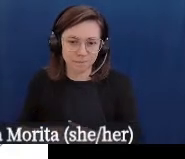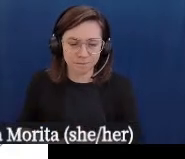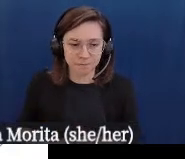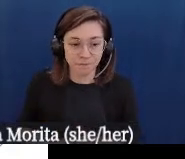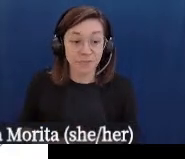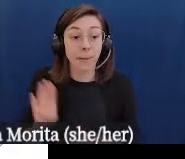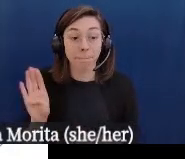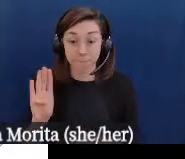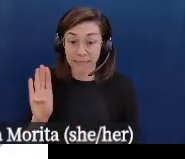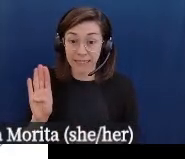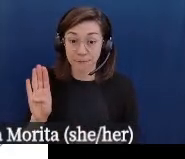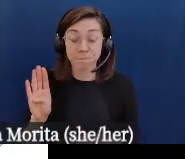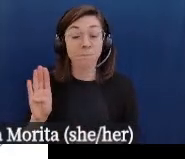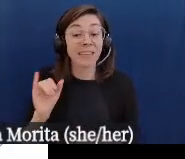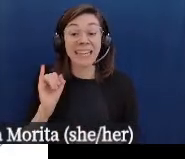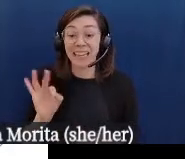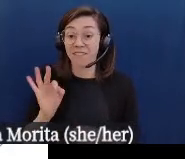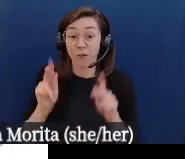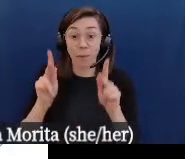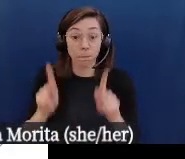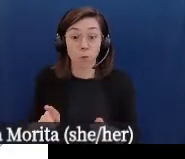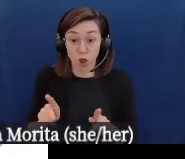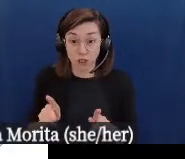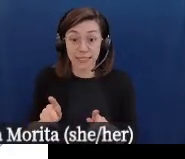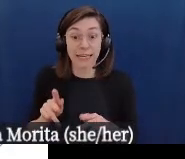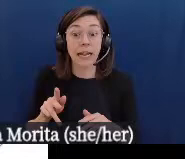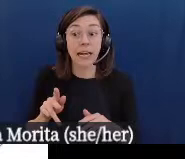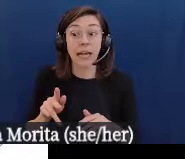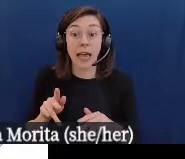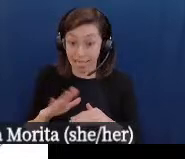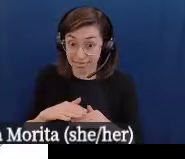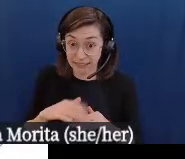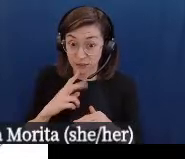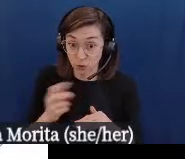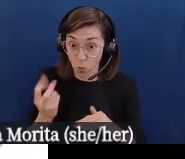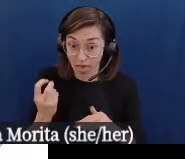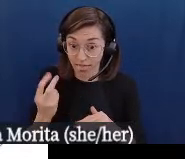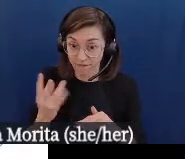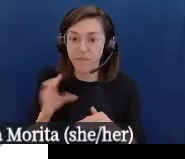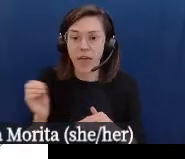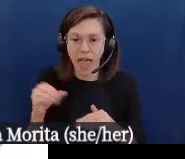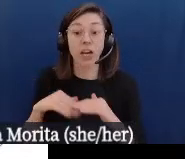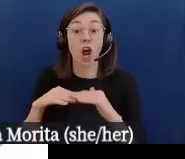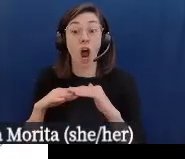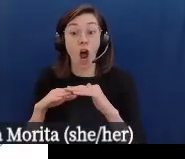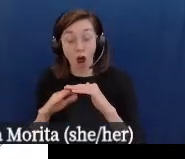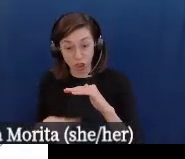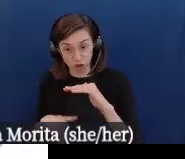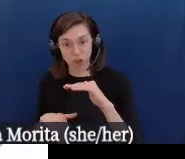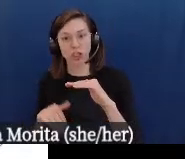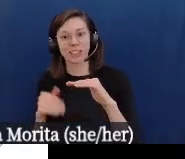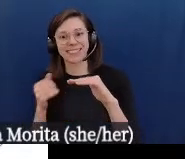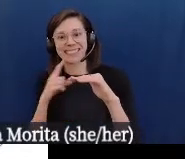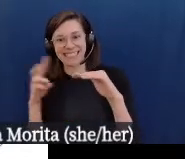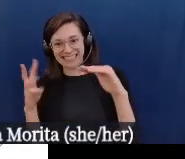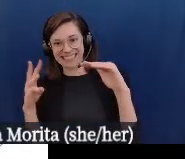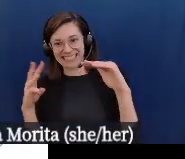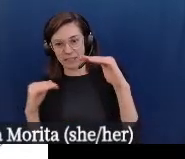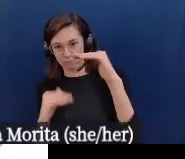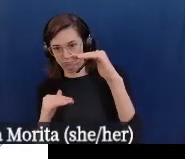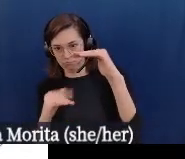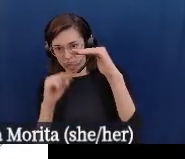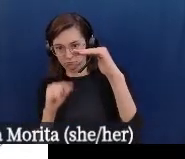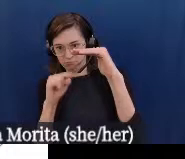B, in the event that a person is at least 12 years of age and is under 16 years of age, violates